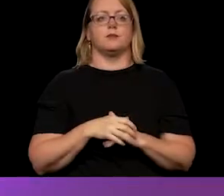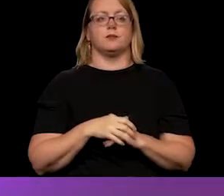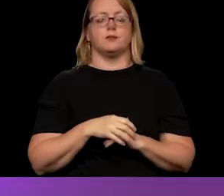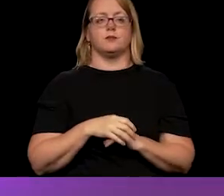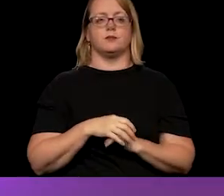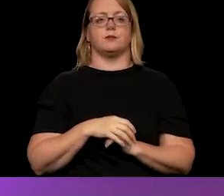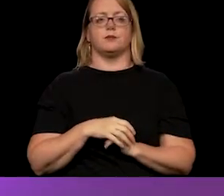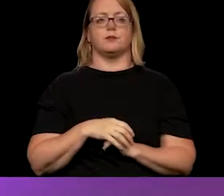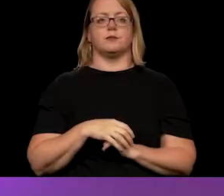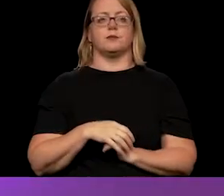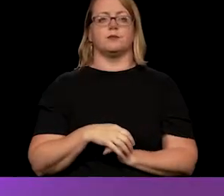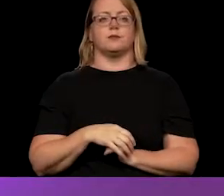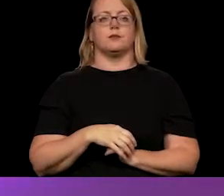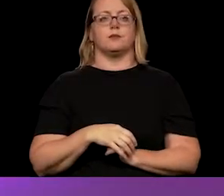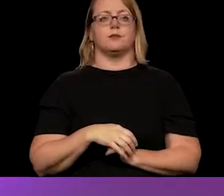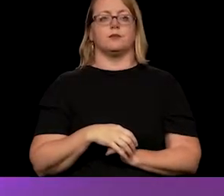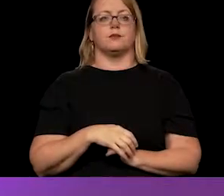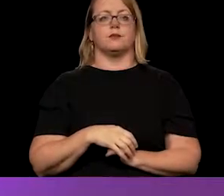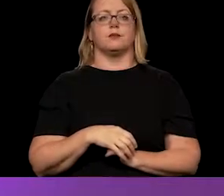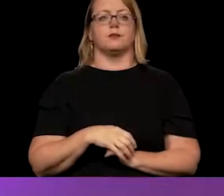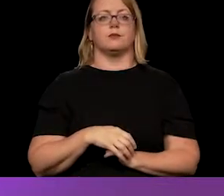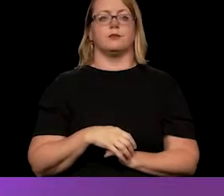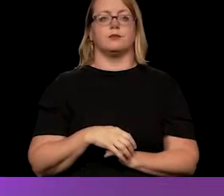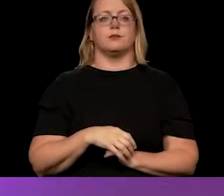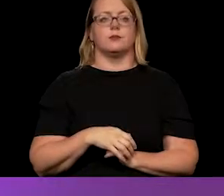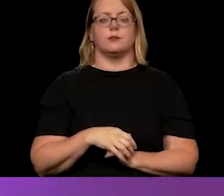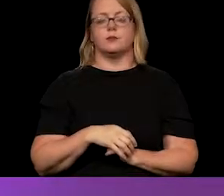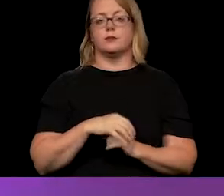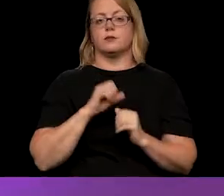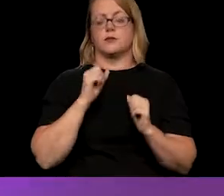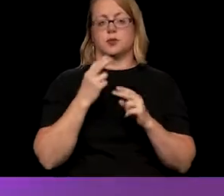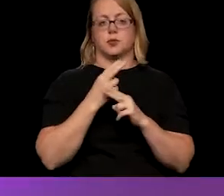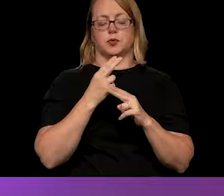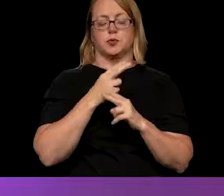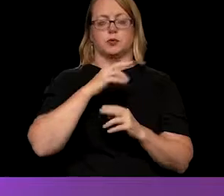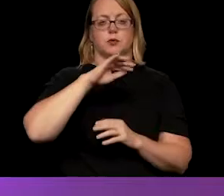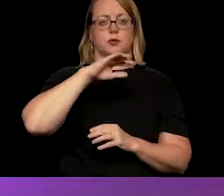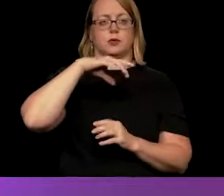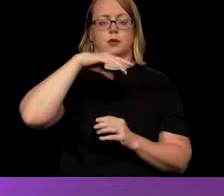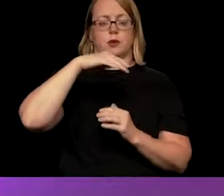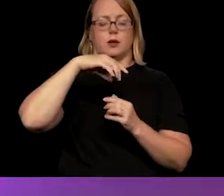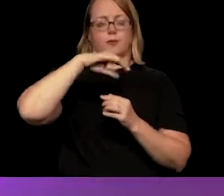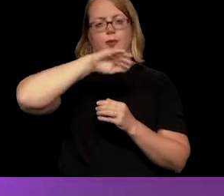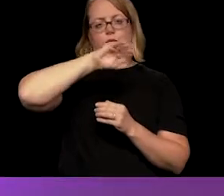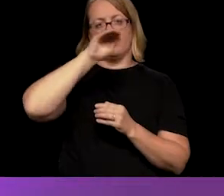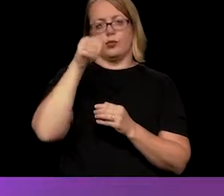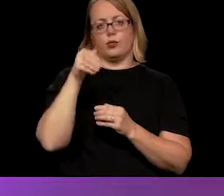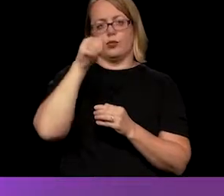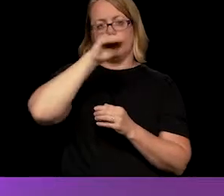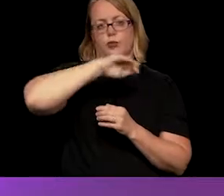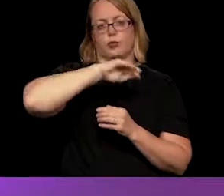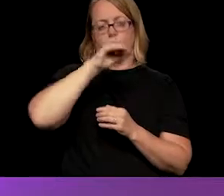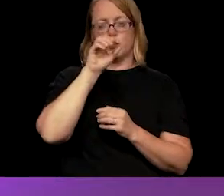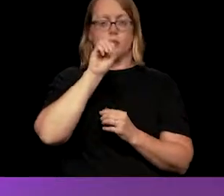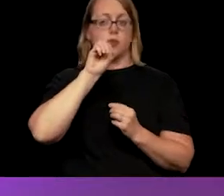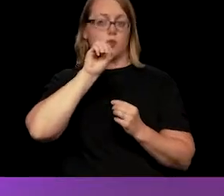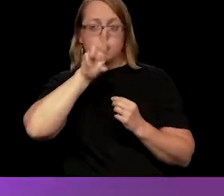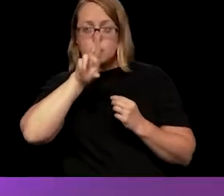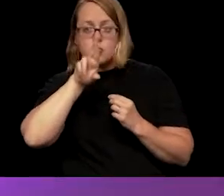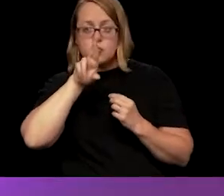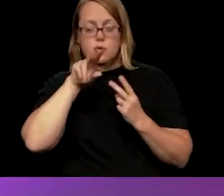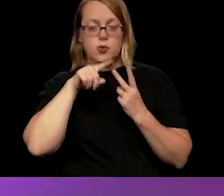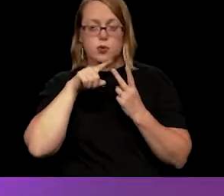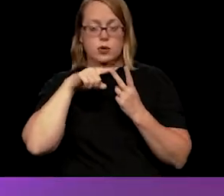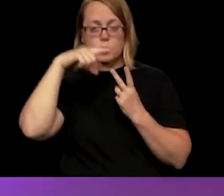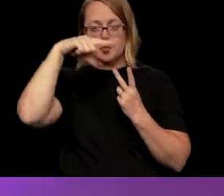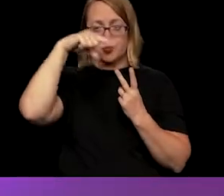into orange actually. So I've got that rounded sister brush. You can use one of the round tips, the